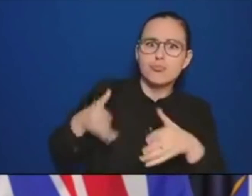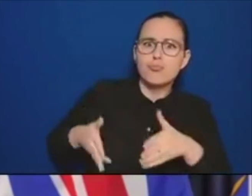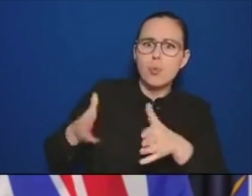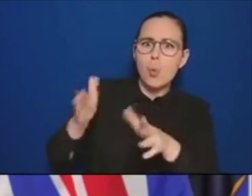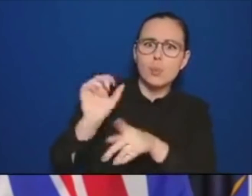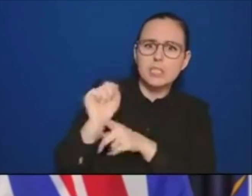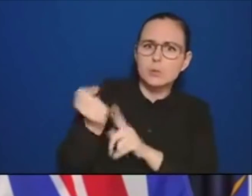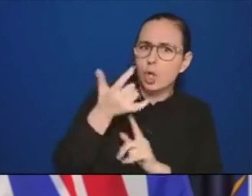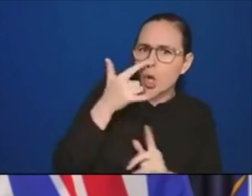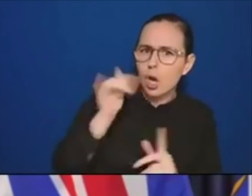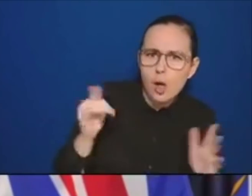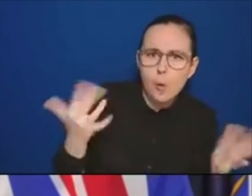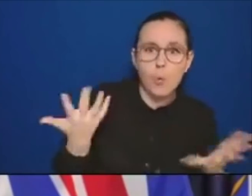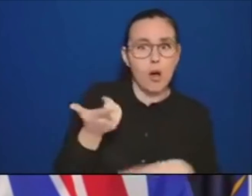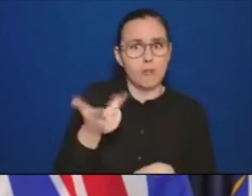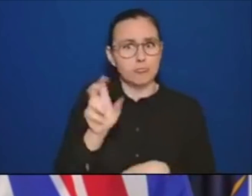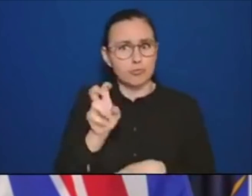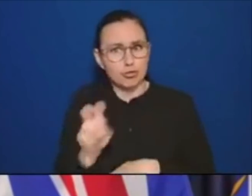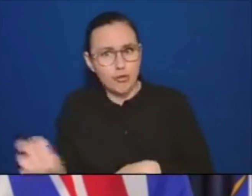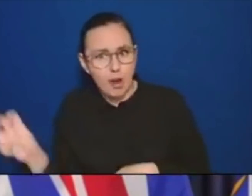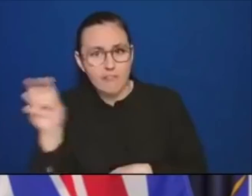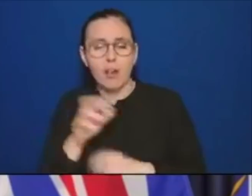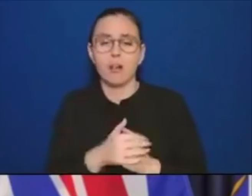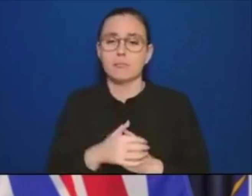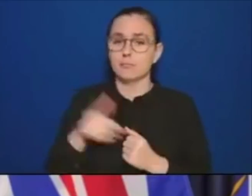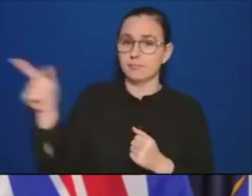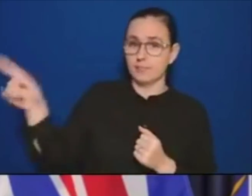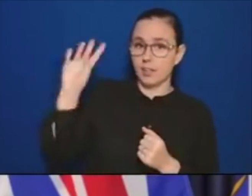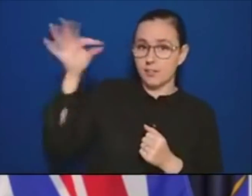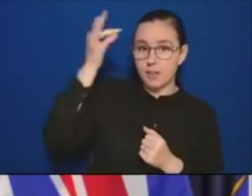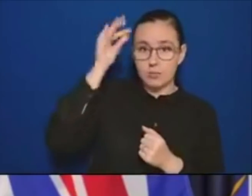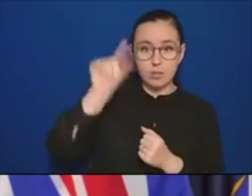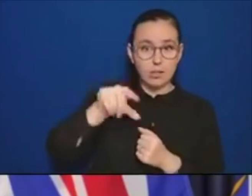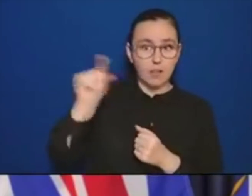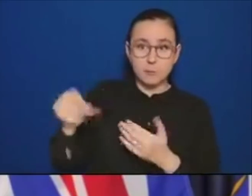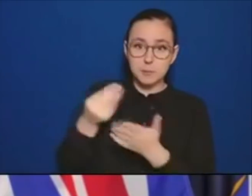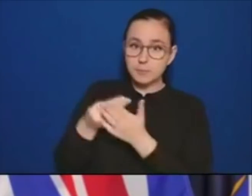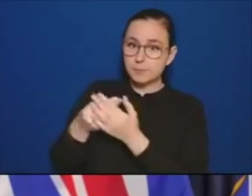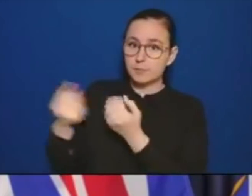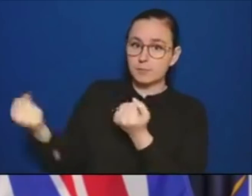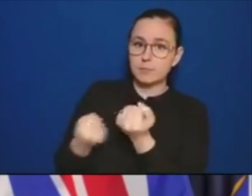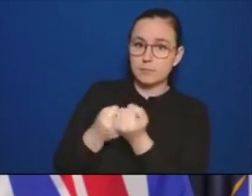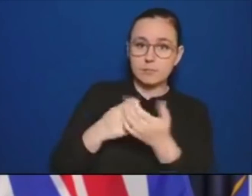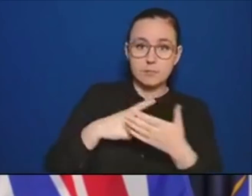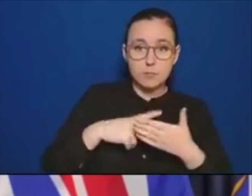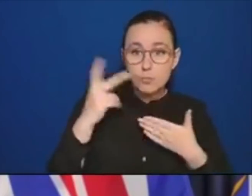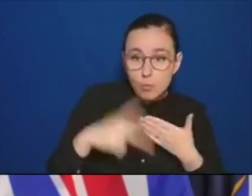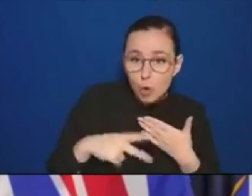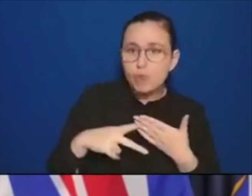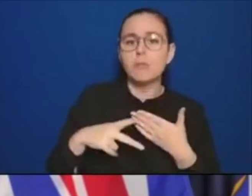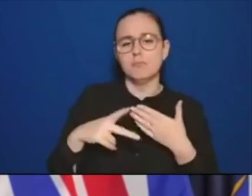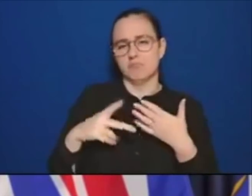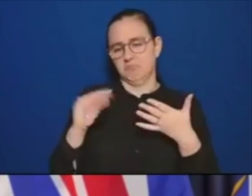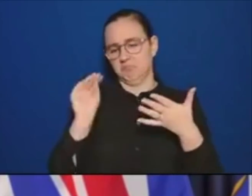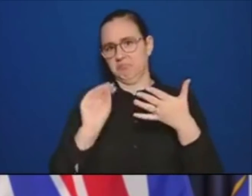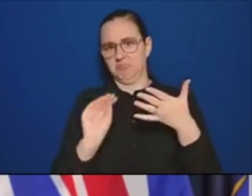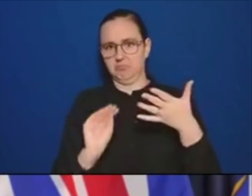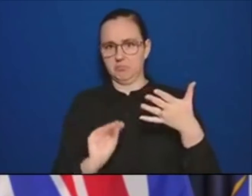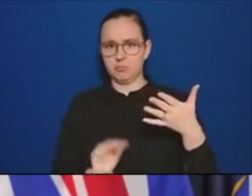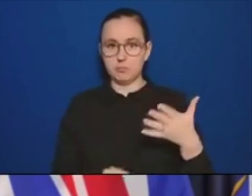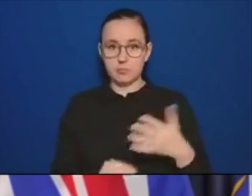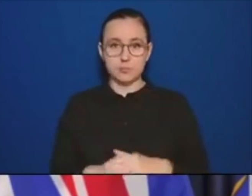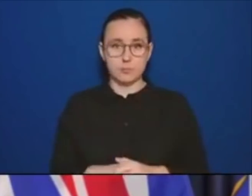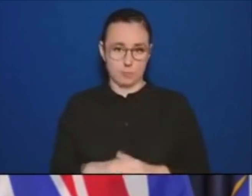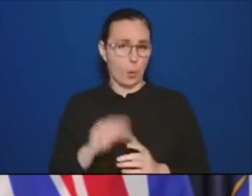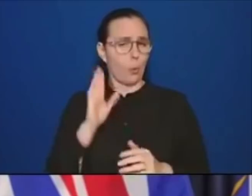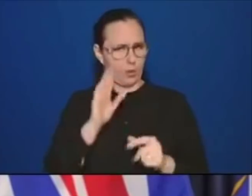insurance, agriculture supports. And more information will be added as we continue to move through our response to help British